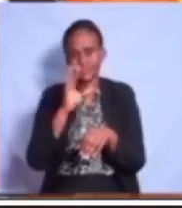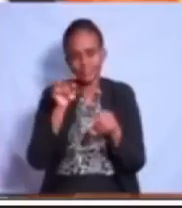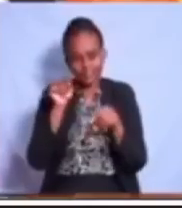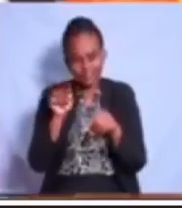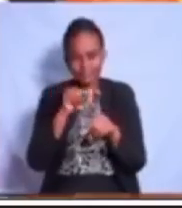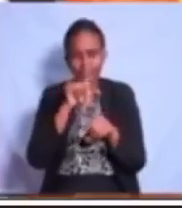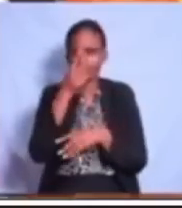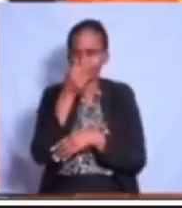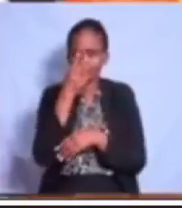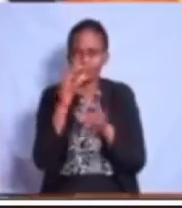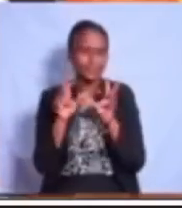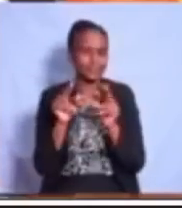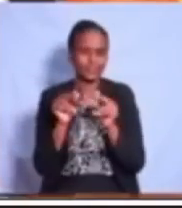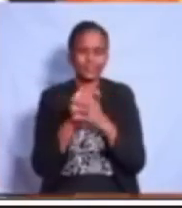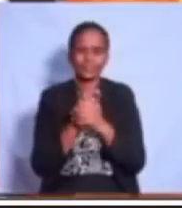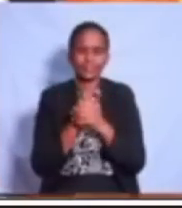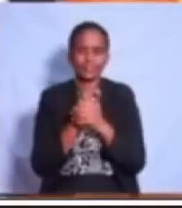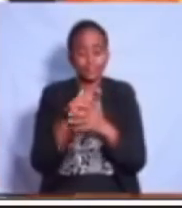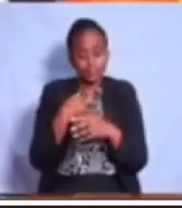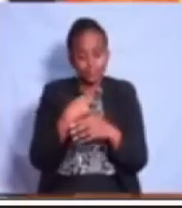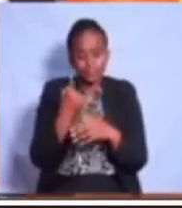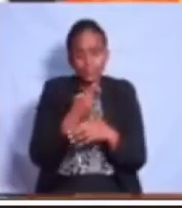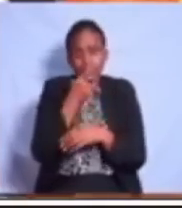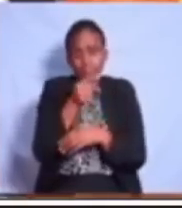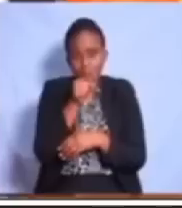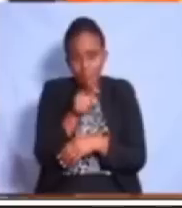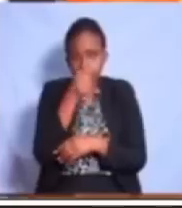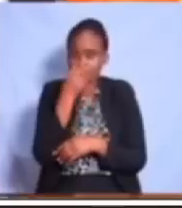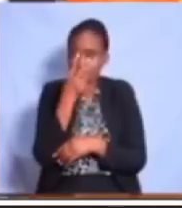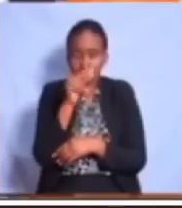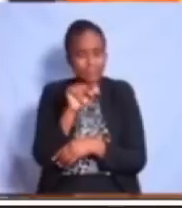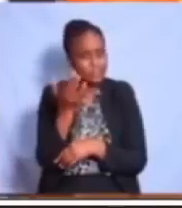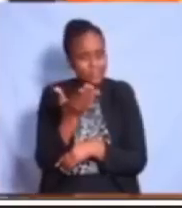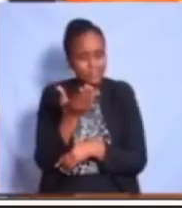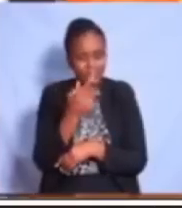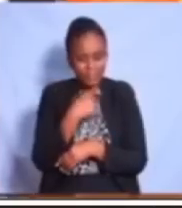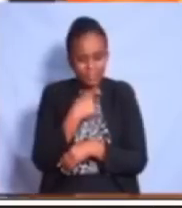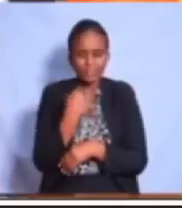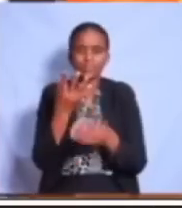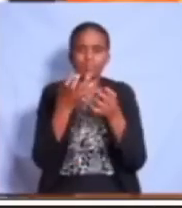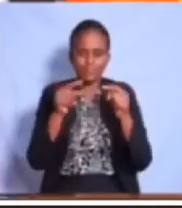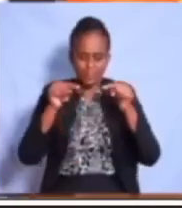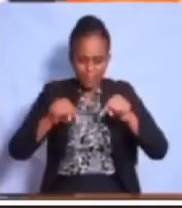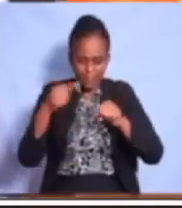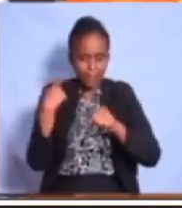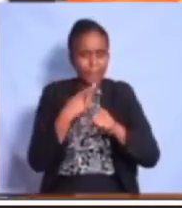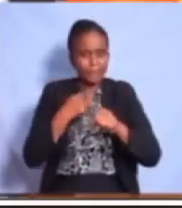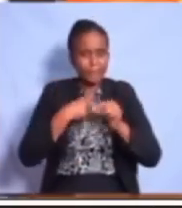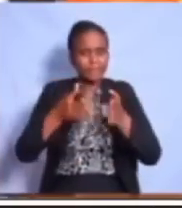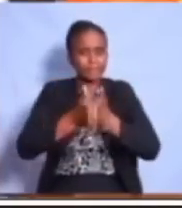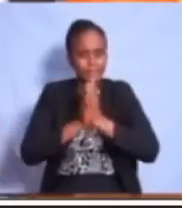not a joke. I want to say that this is not a joke. I want this house, I call